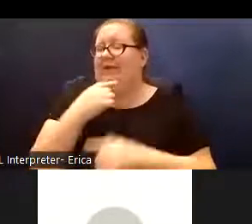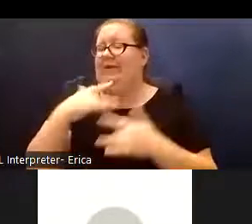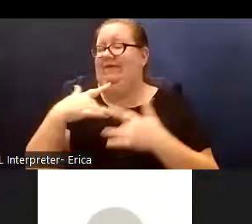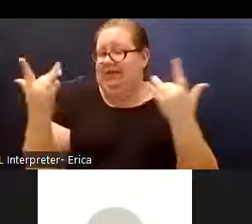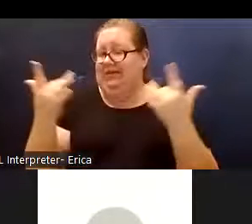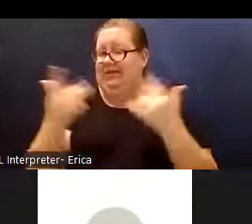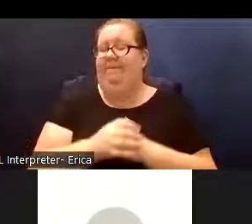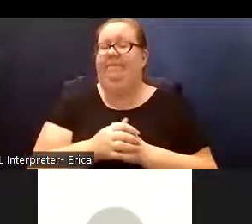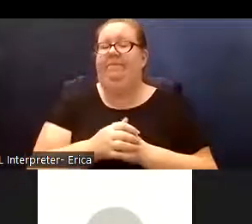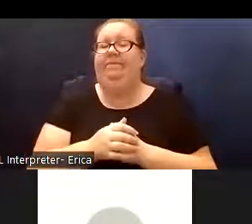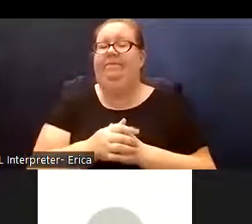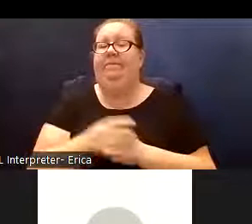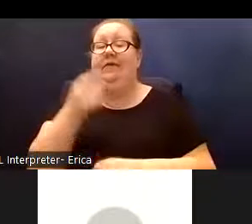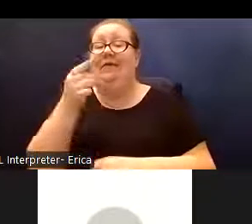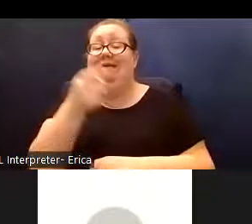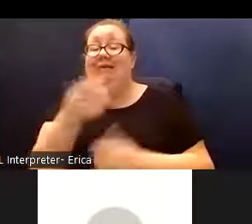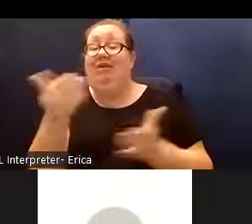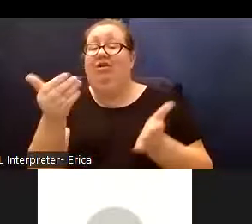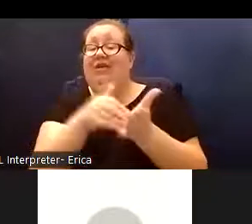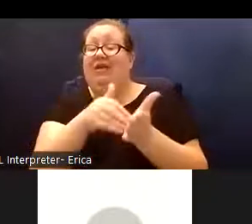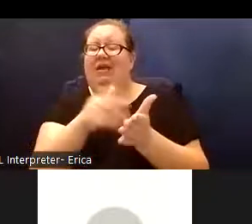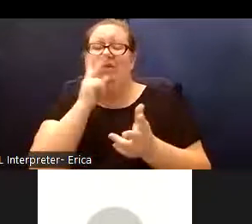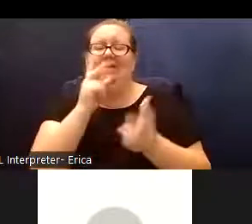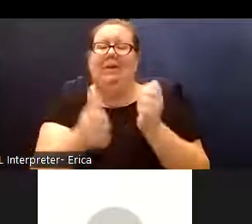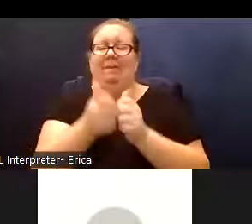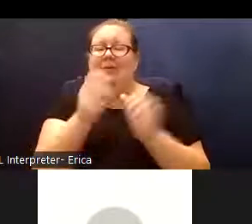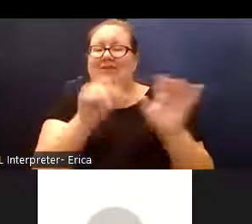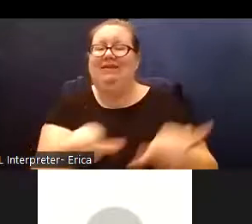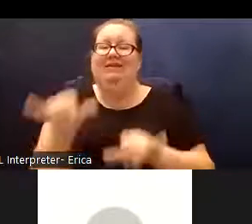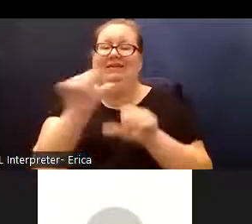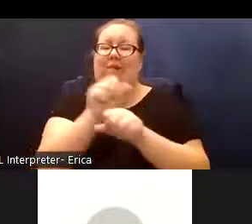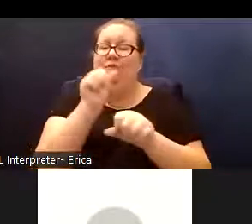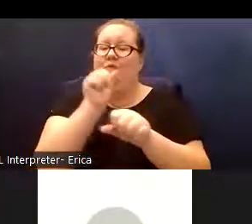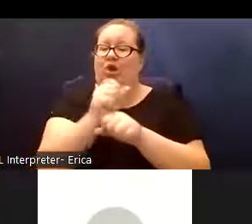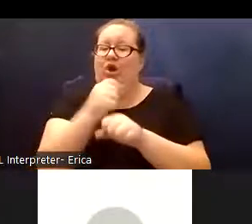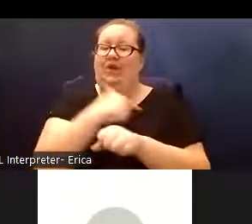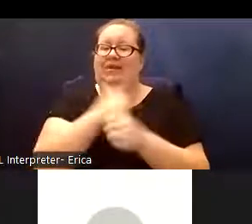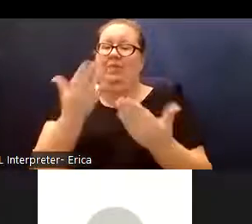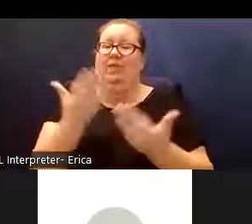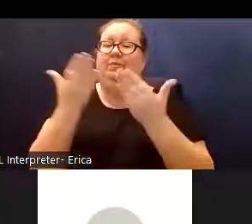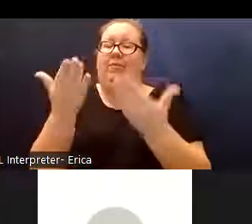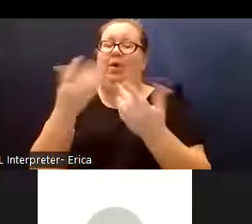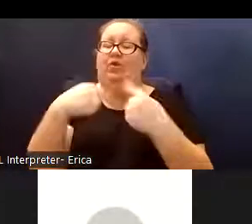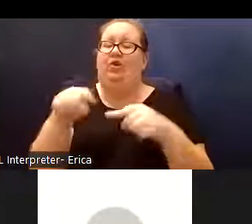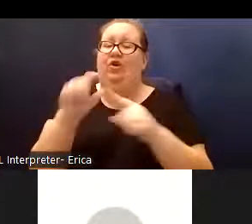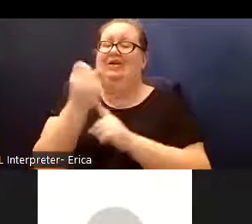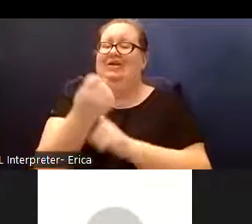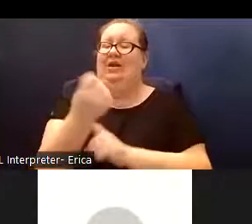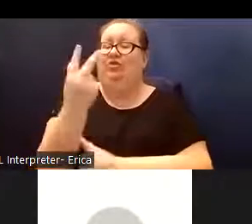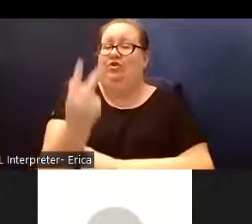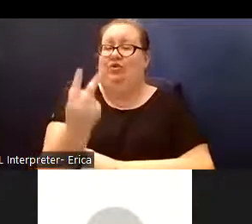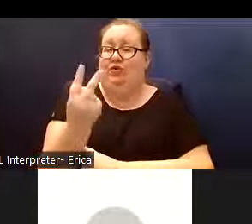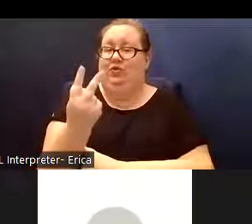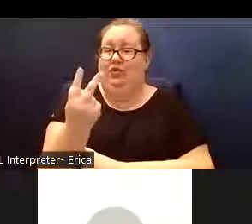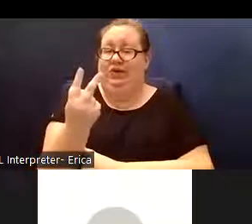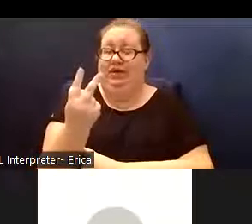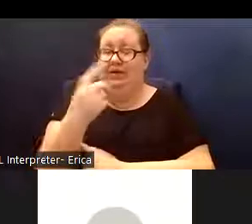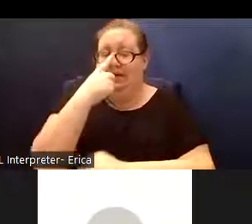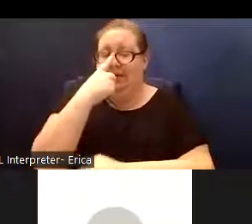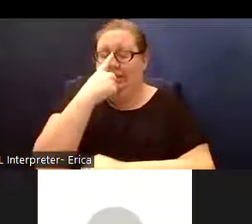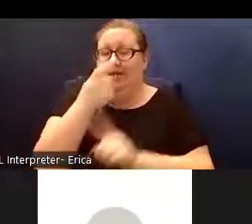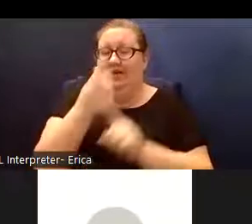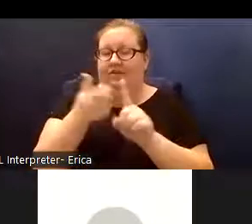Here again, we see most of the same work that we proposed in scenario 2 happening from